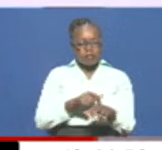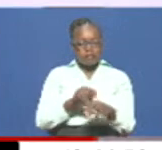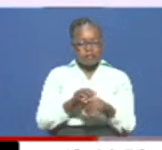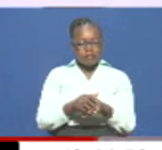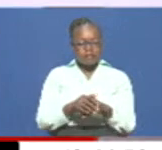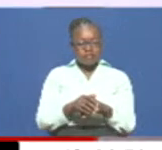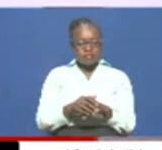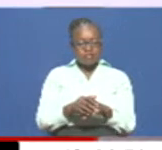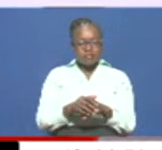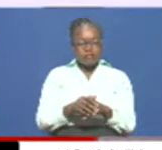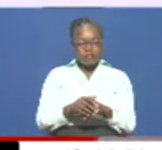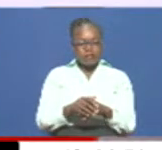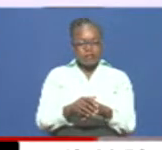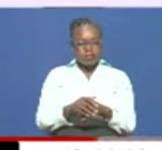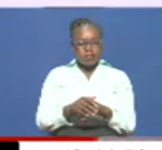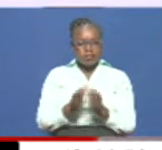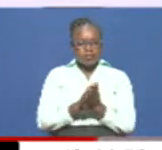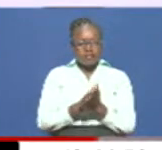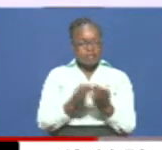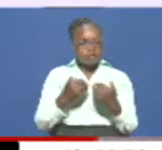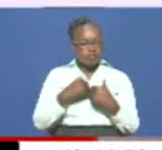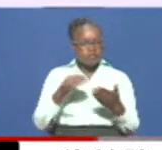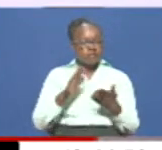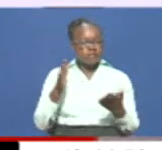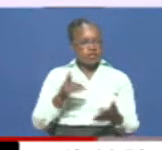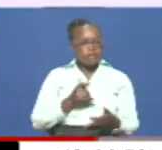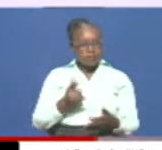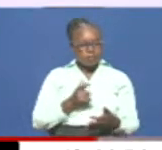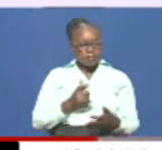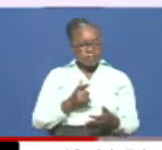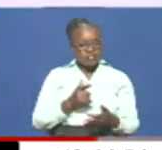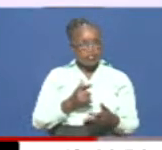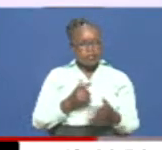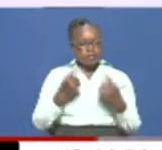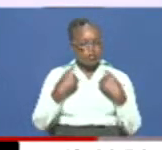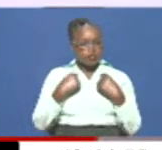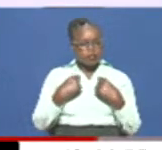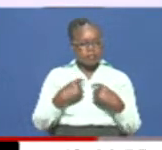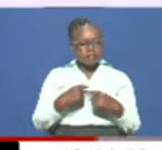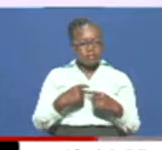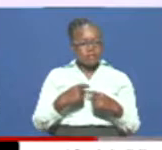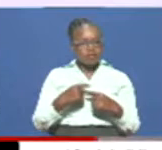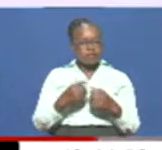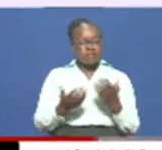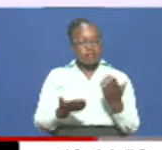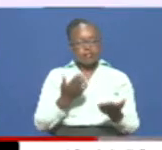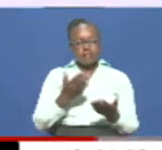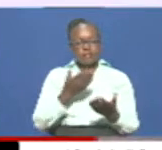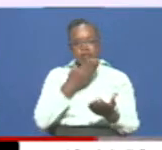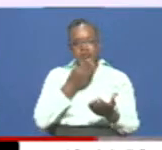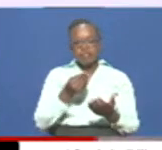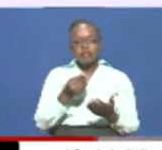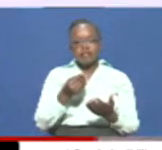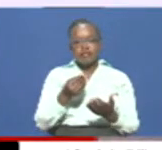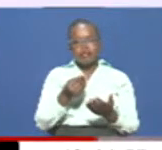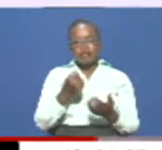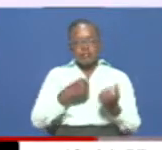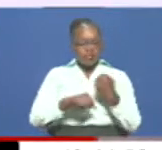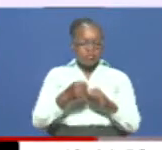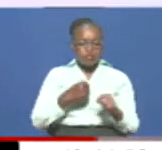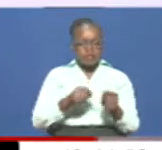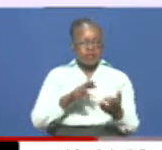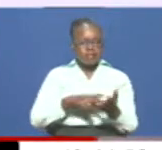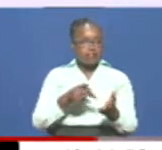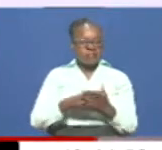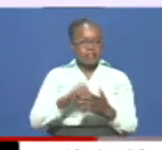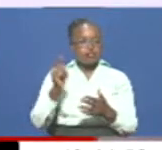apparently we will have more ladies medal events compared to the men's events. Does that mean, like for Kenya as